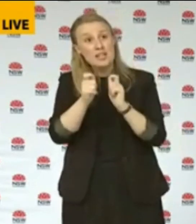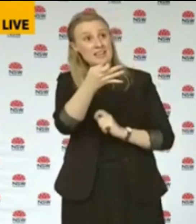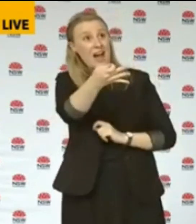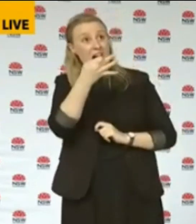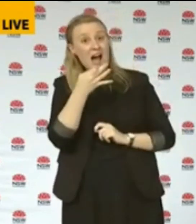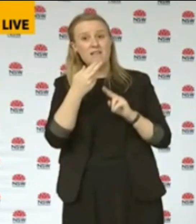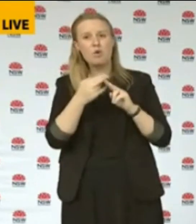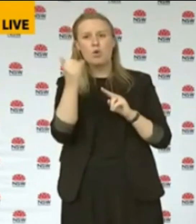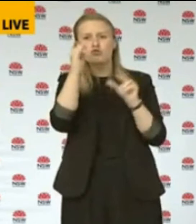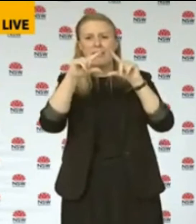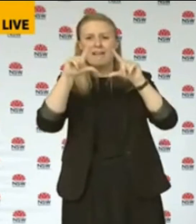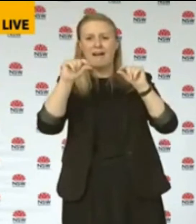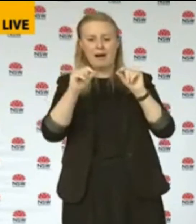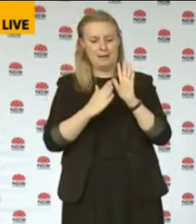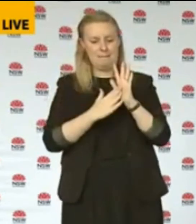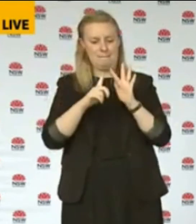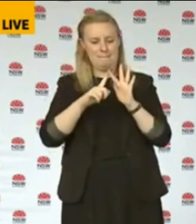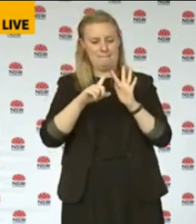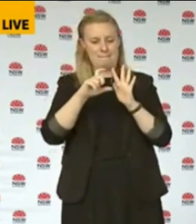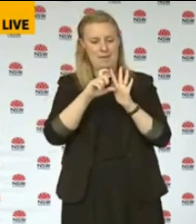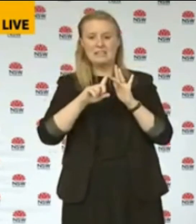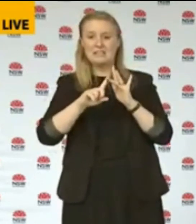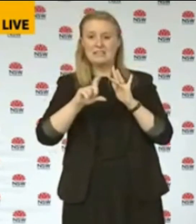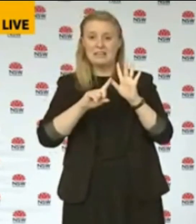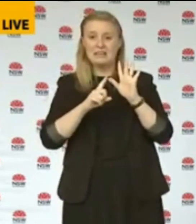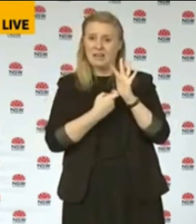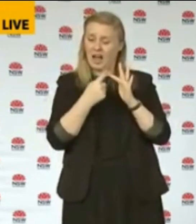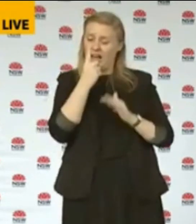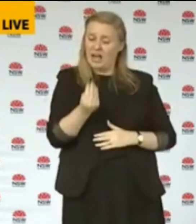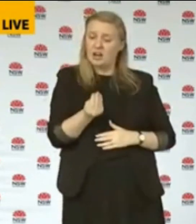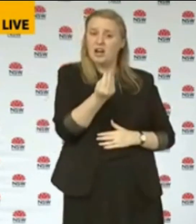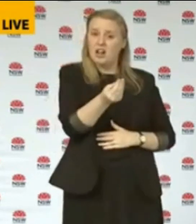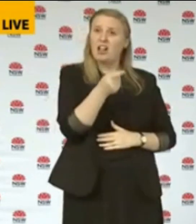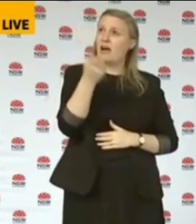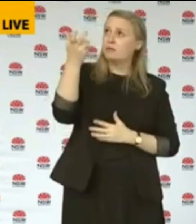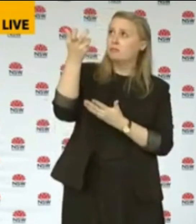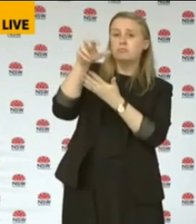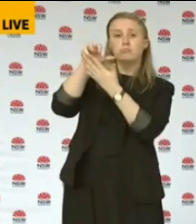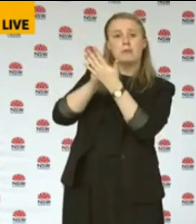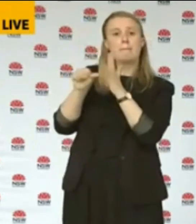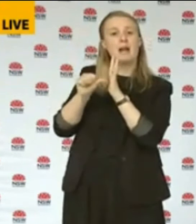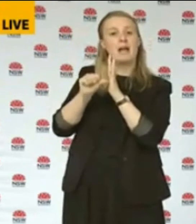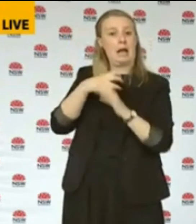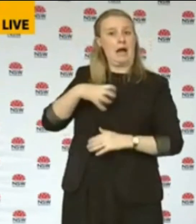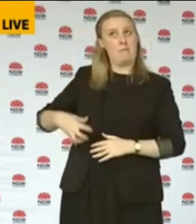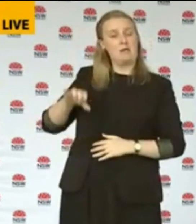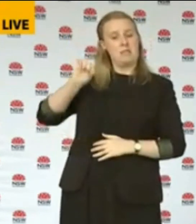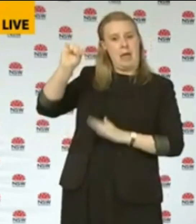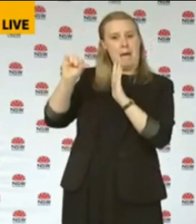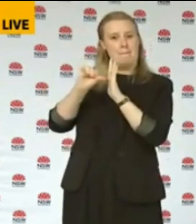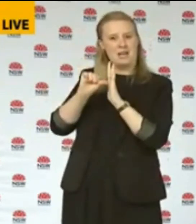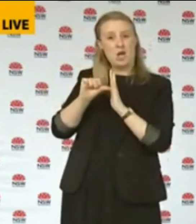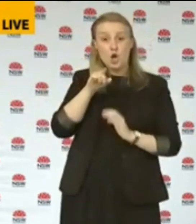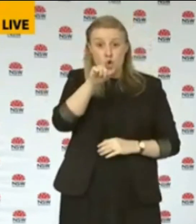money from the usual Medicare arrangements. But if not, you get it absolutely free from New South Wales. New South Wales government is backing